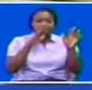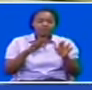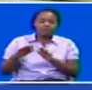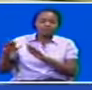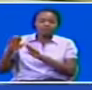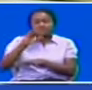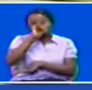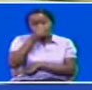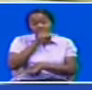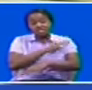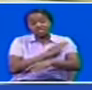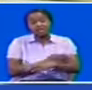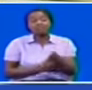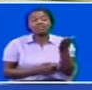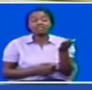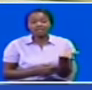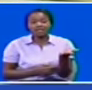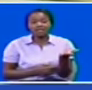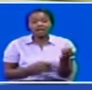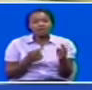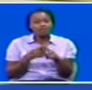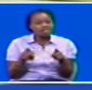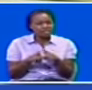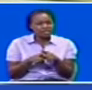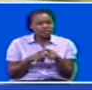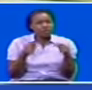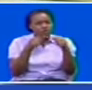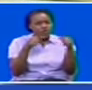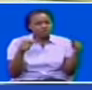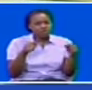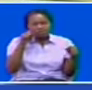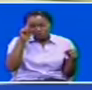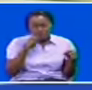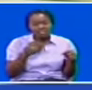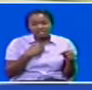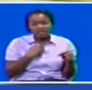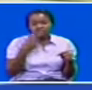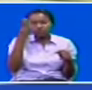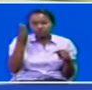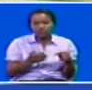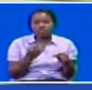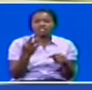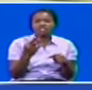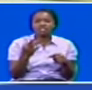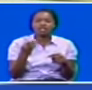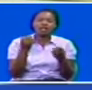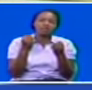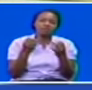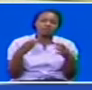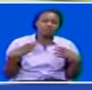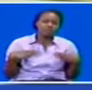there, and the opposition would need at least 2/3 majority to veto any such decision by the president,